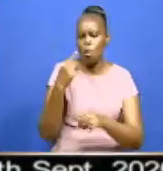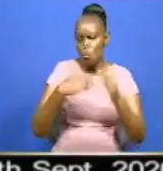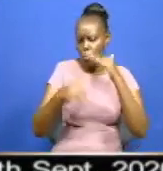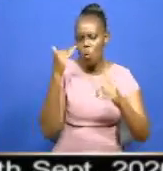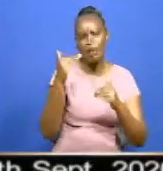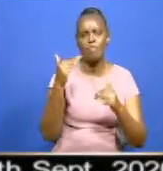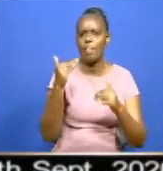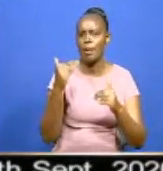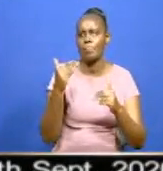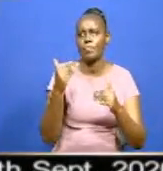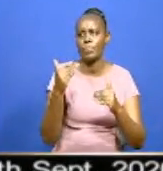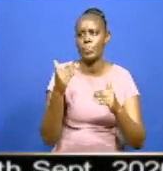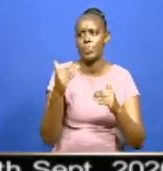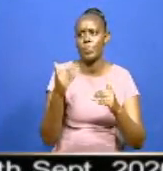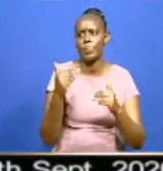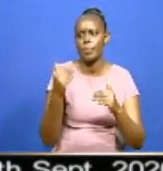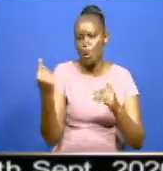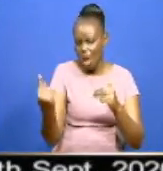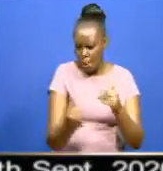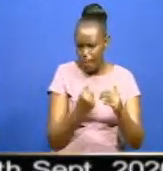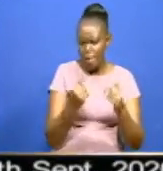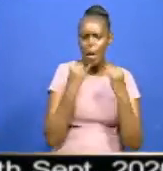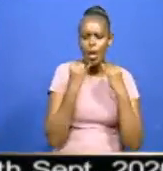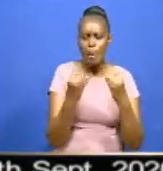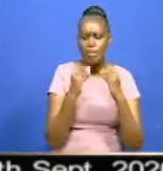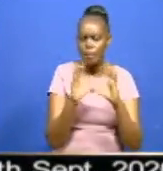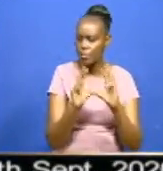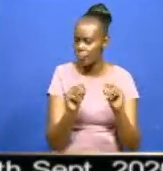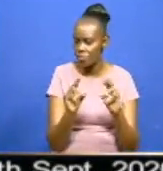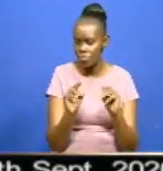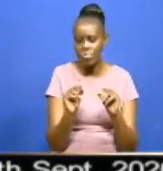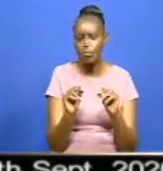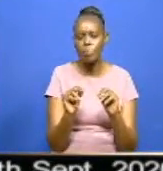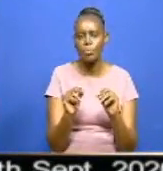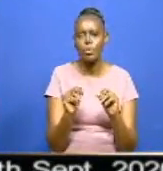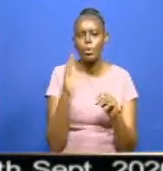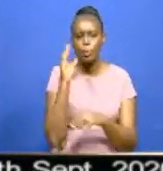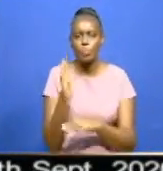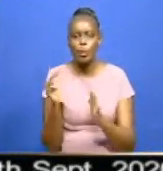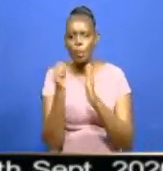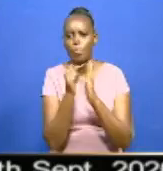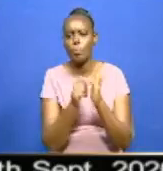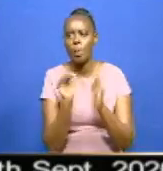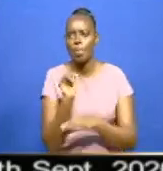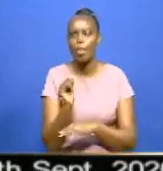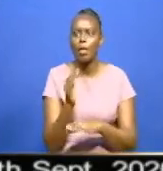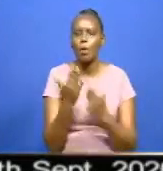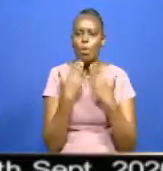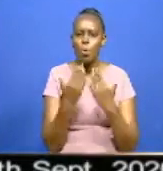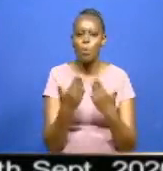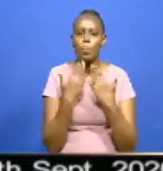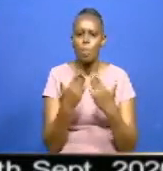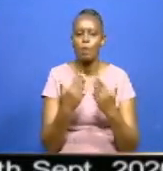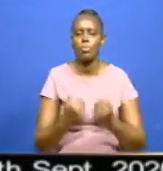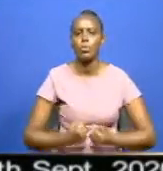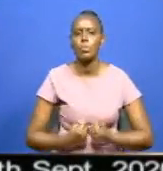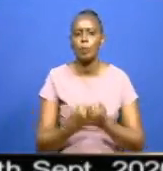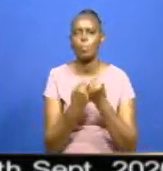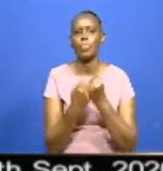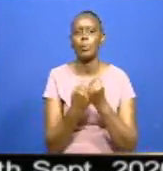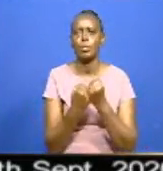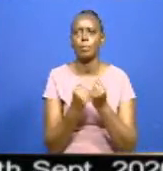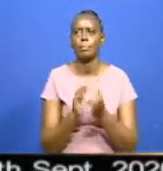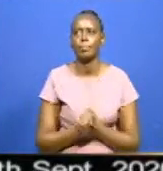interview? You are not even supposed to have appeared at the interview stage. So, Mr. Speaker, with those remarks, I want to say I support the